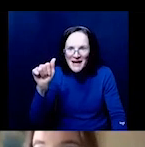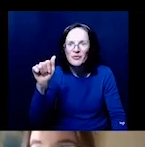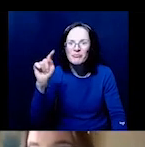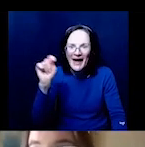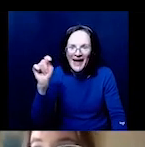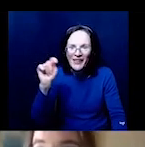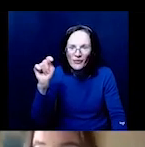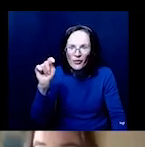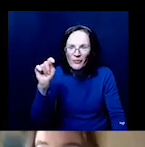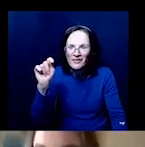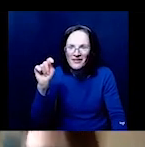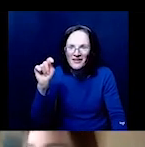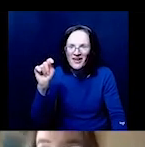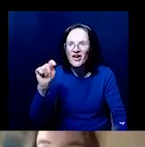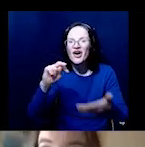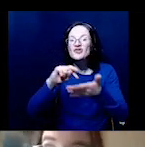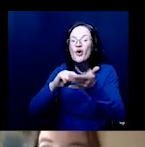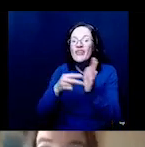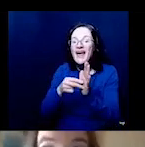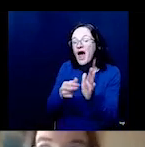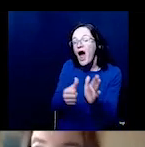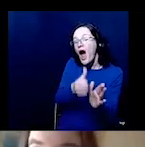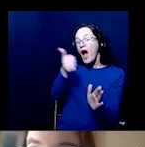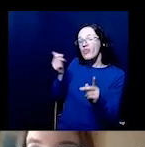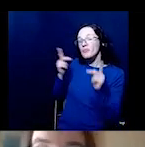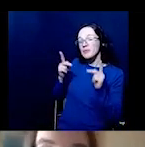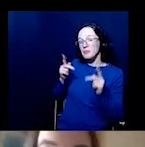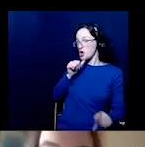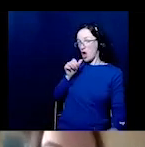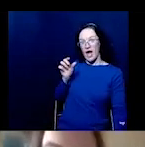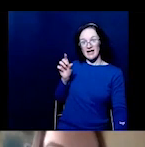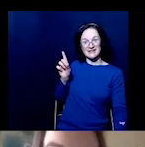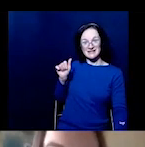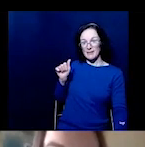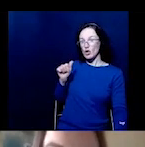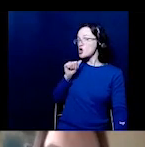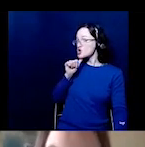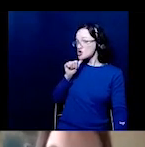even non-gender neutral people. So these bathrooms are always used, yeah.